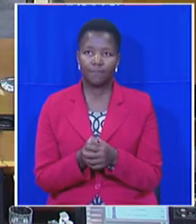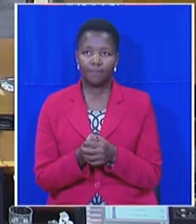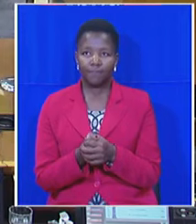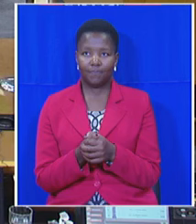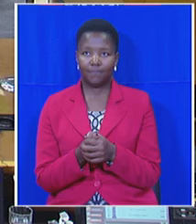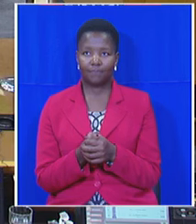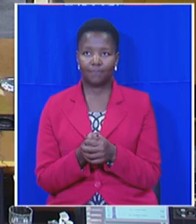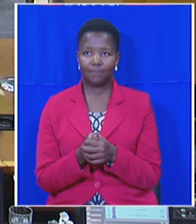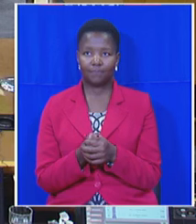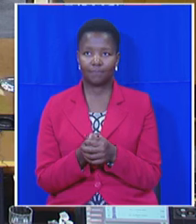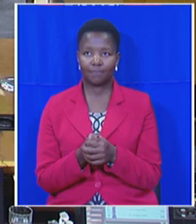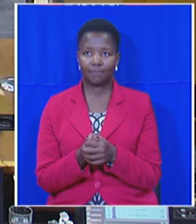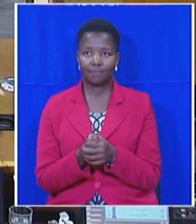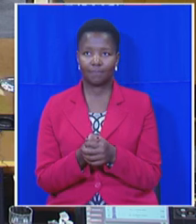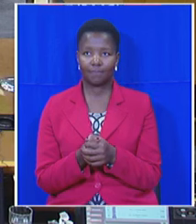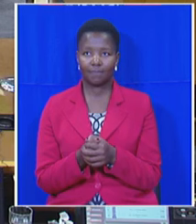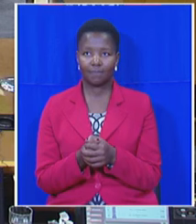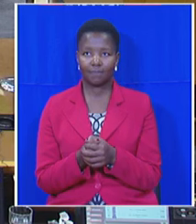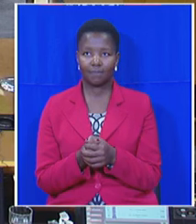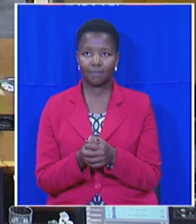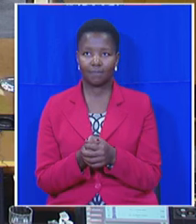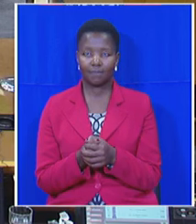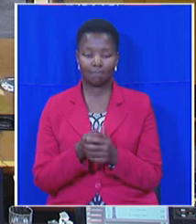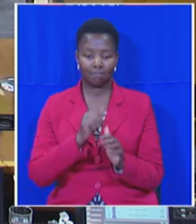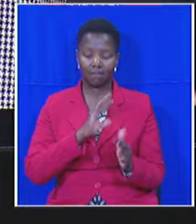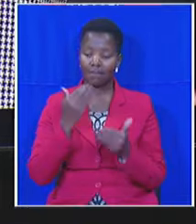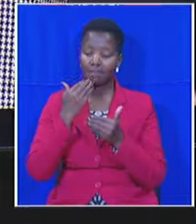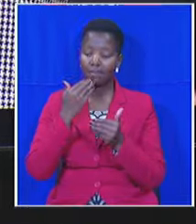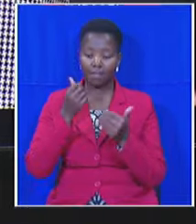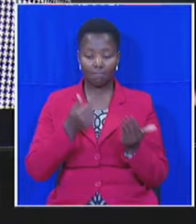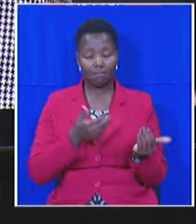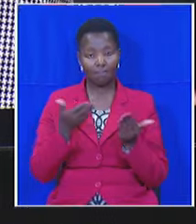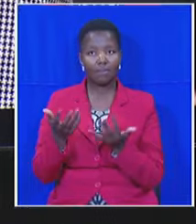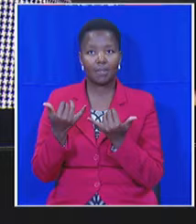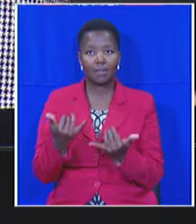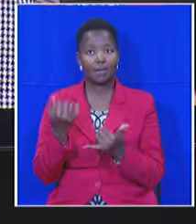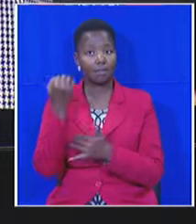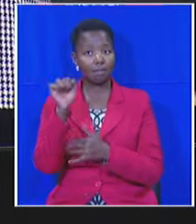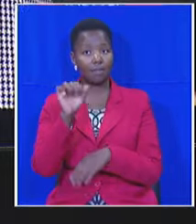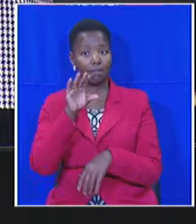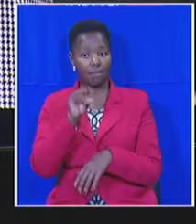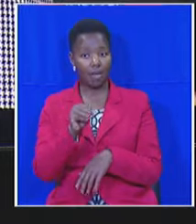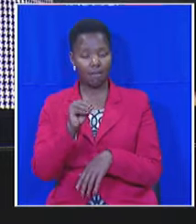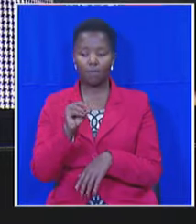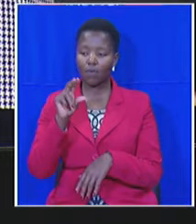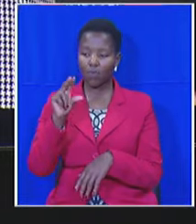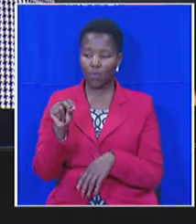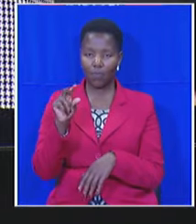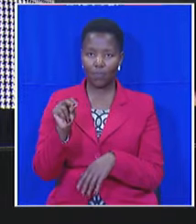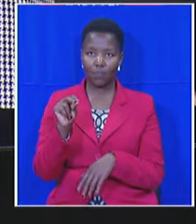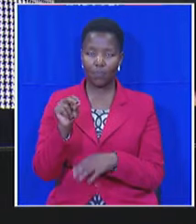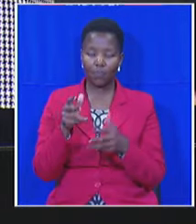Thank you. I now put the vote again. Are there any objections? In light of